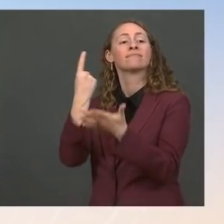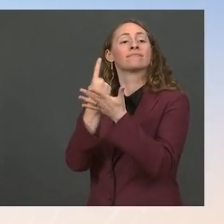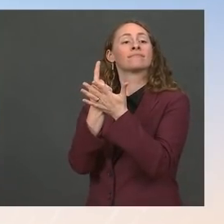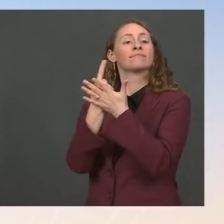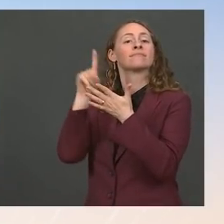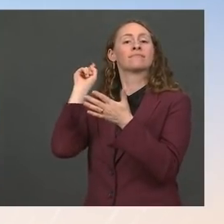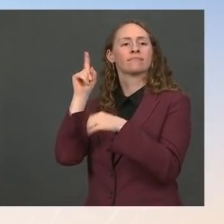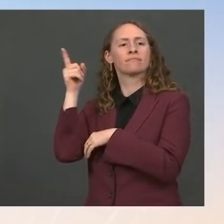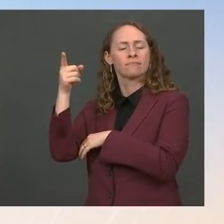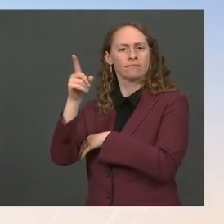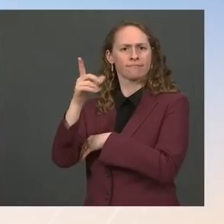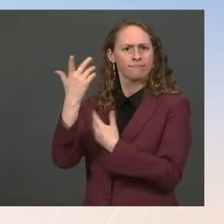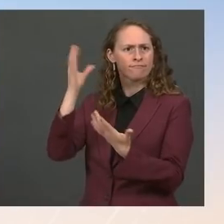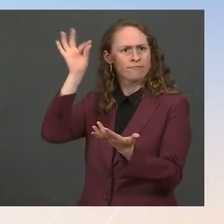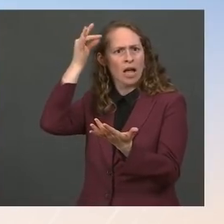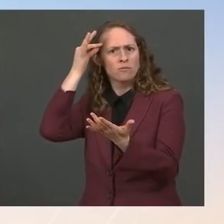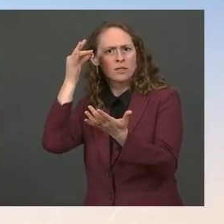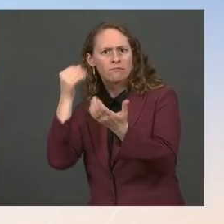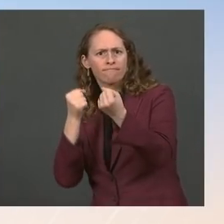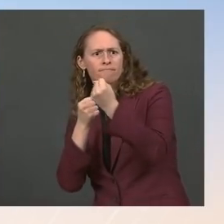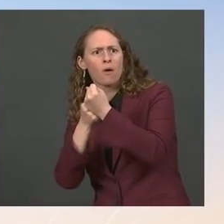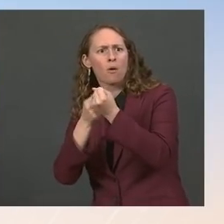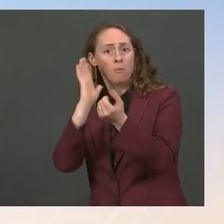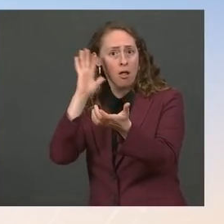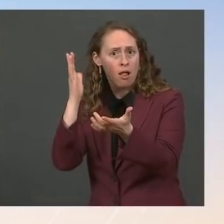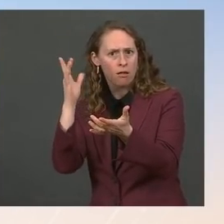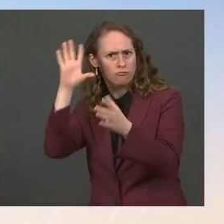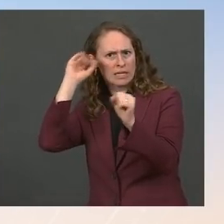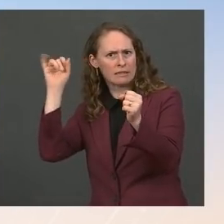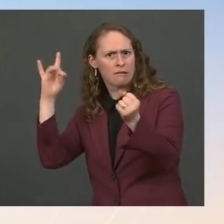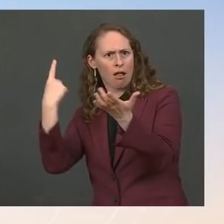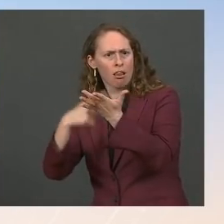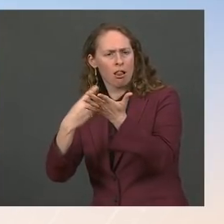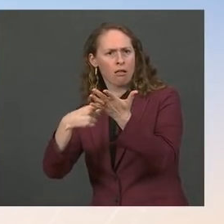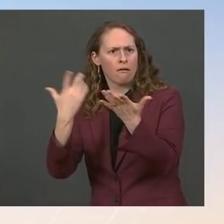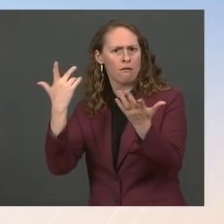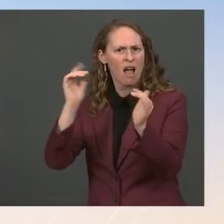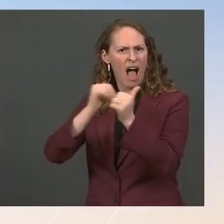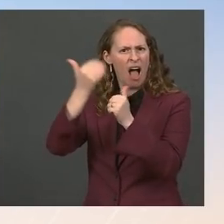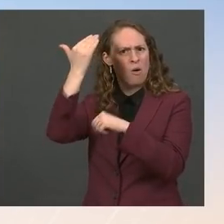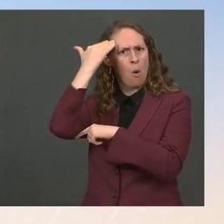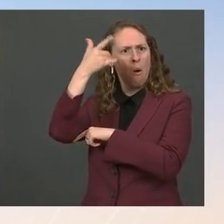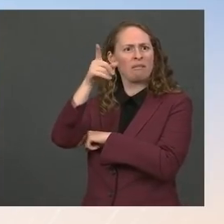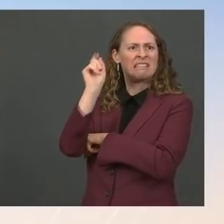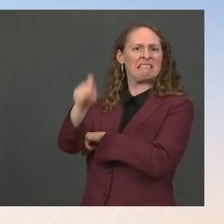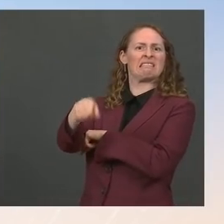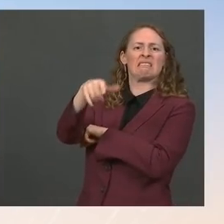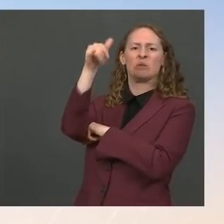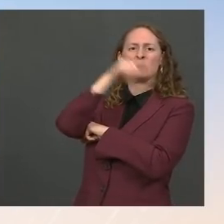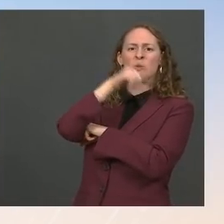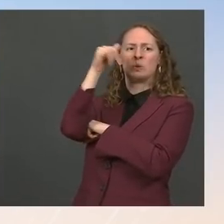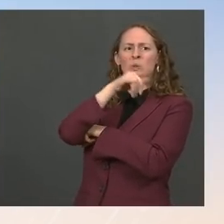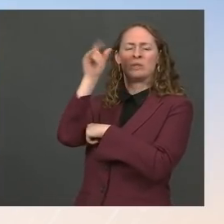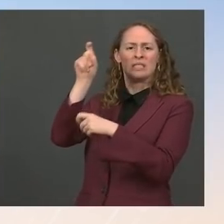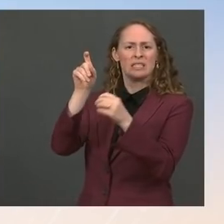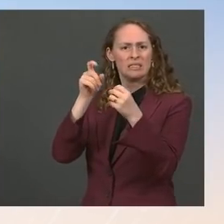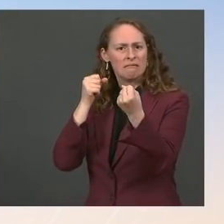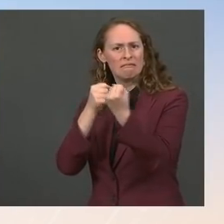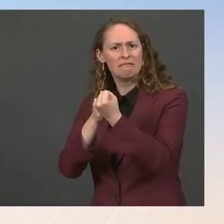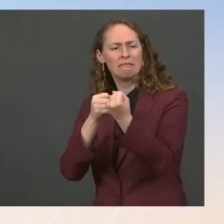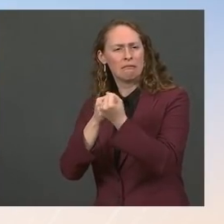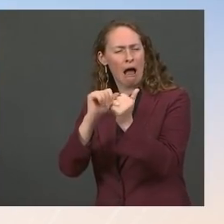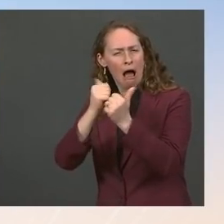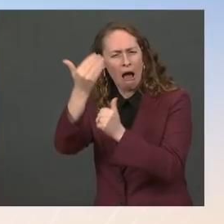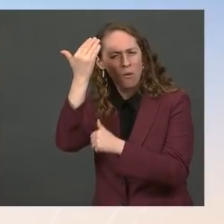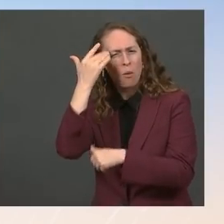appropriate action. So what's the bar for that? What's the mark for directing additional federal appropriate action where you